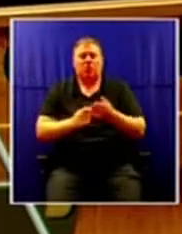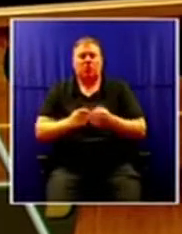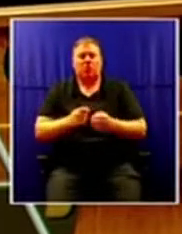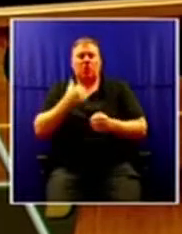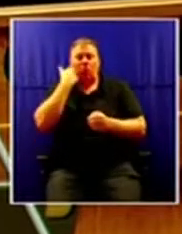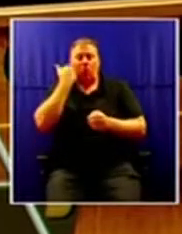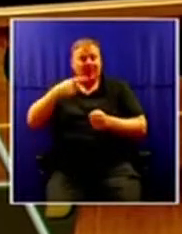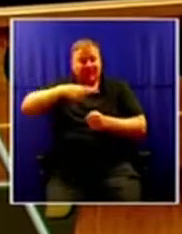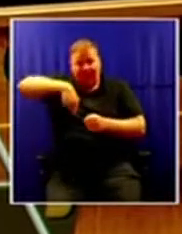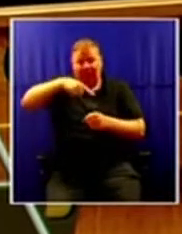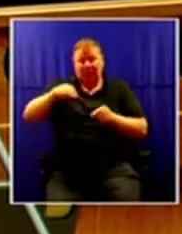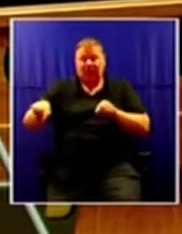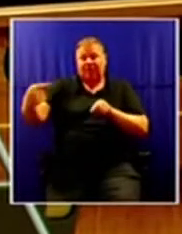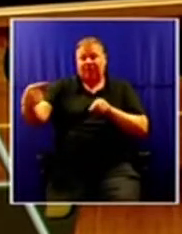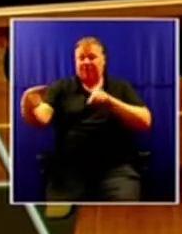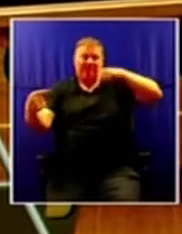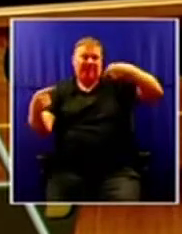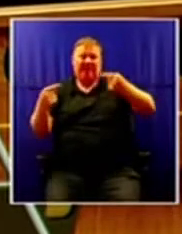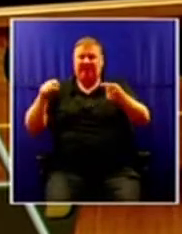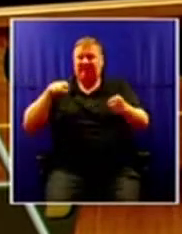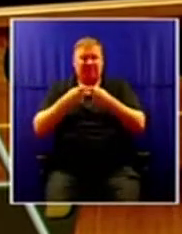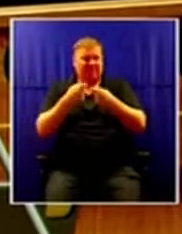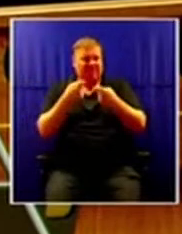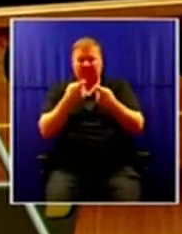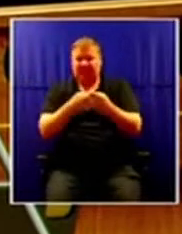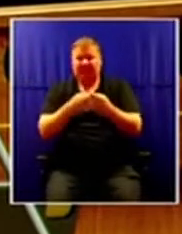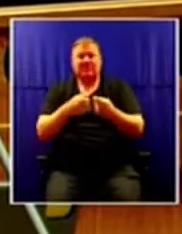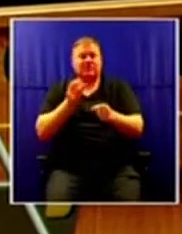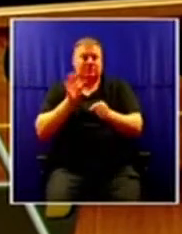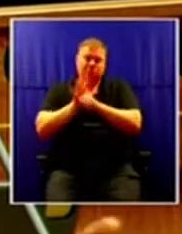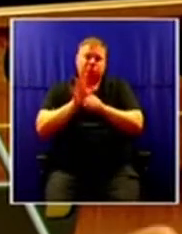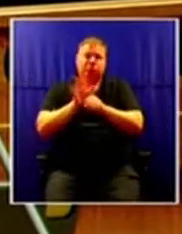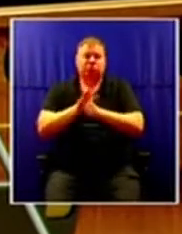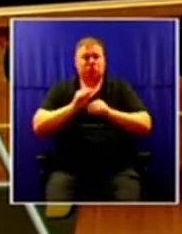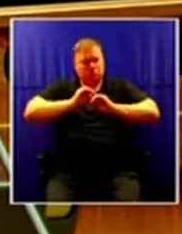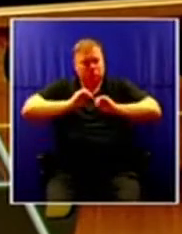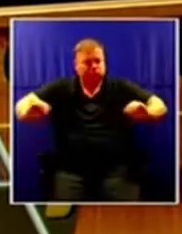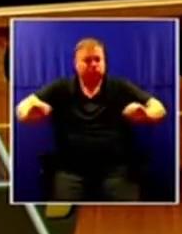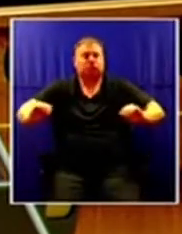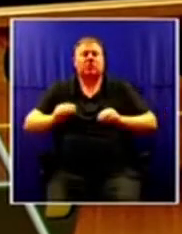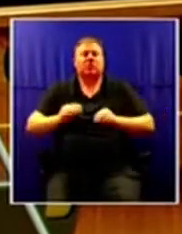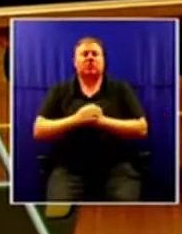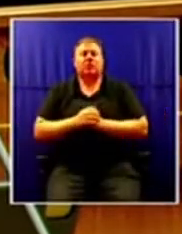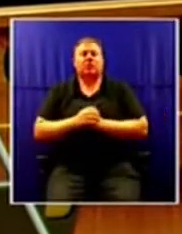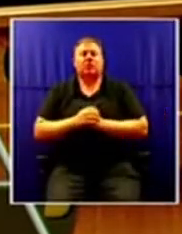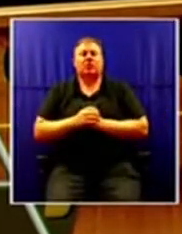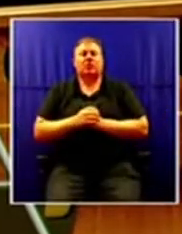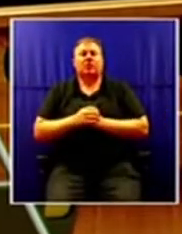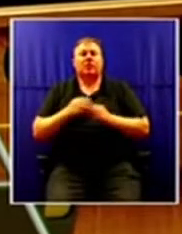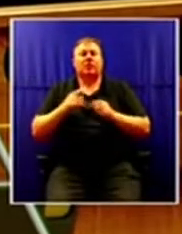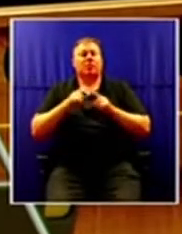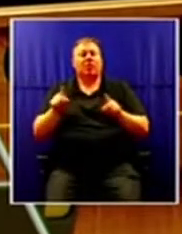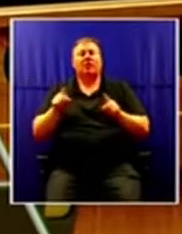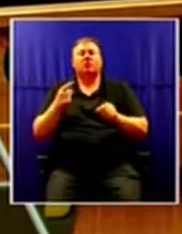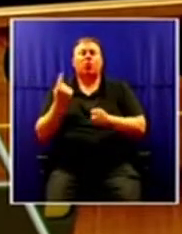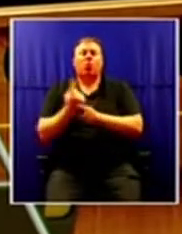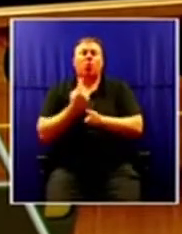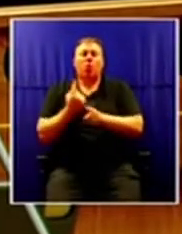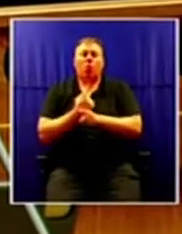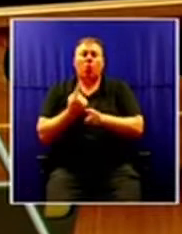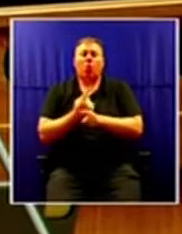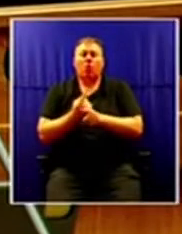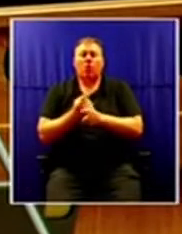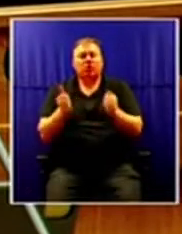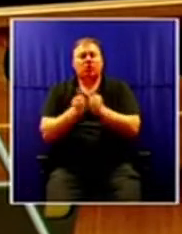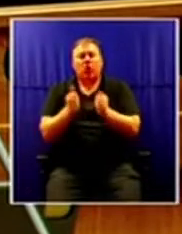one another, and to drive us apart. But we have always had more in common than